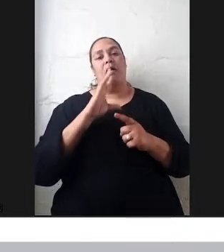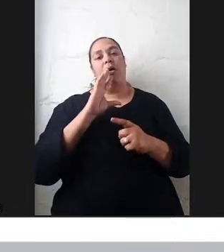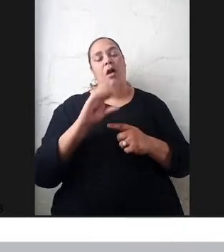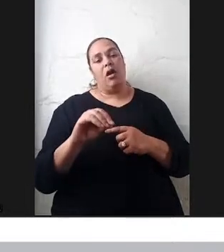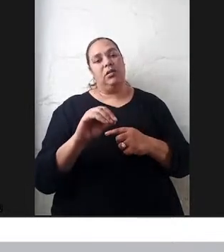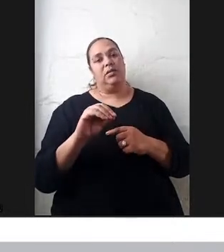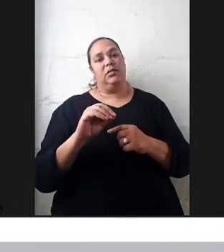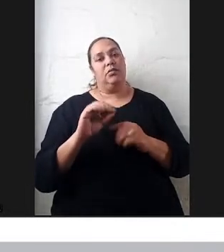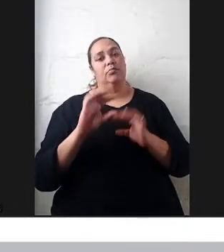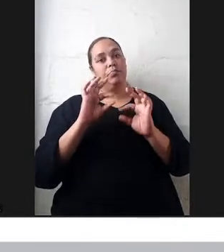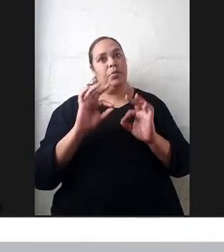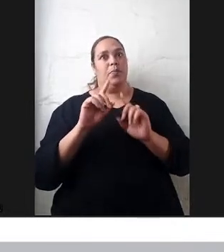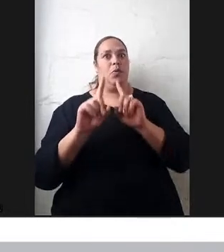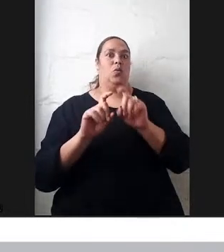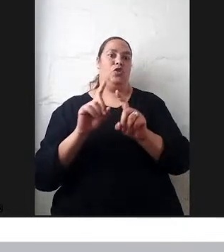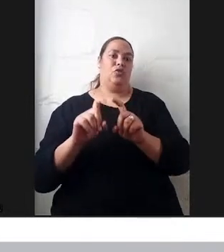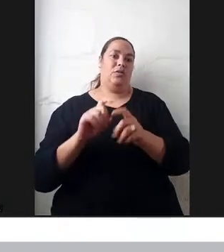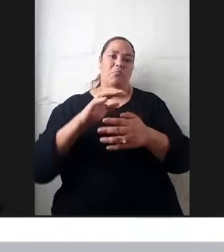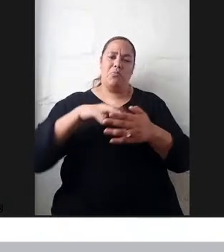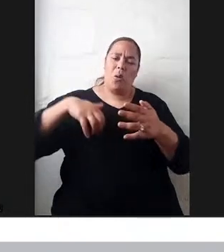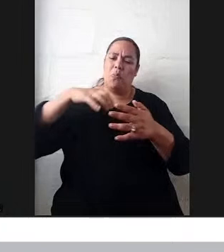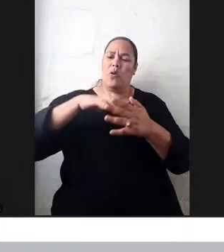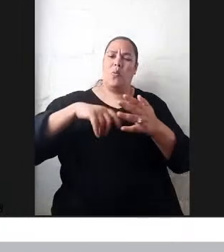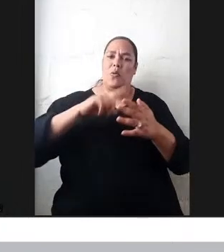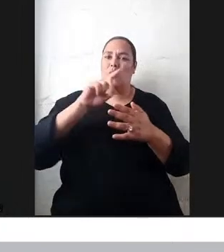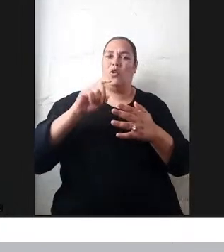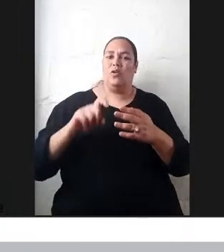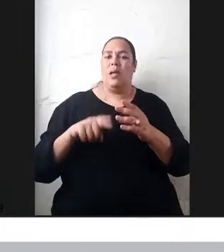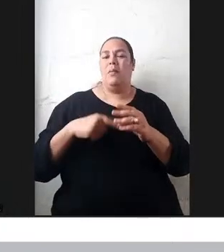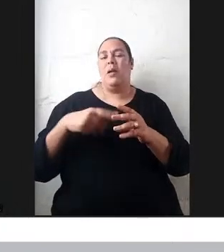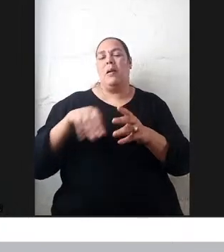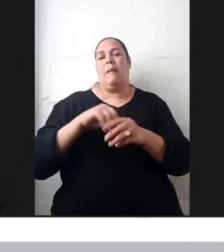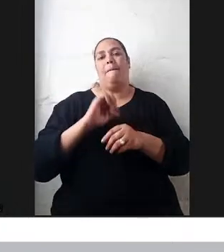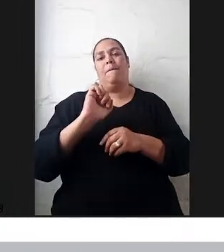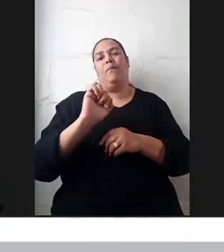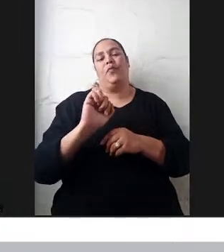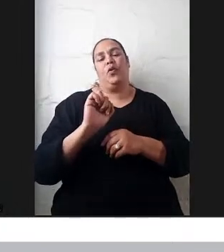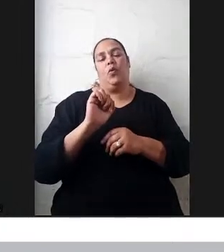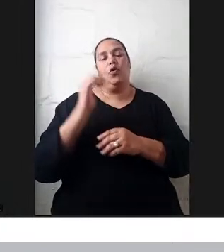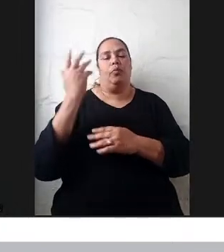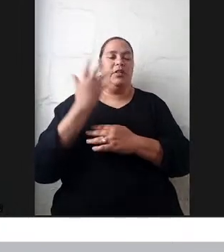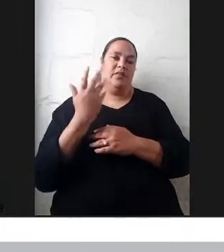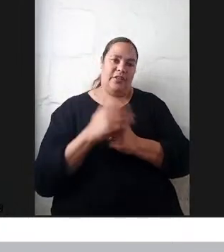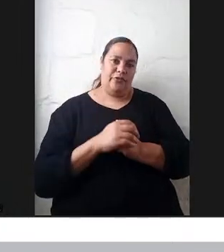probing questions regarding the presentation.